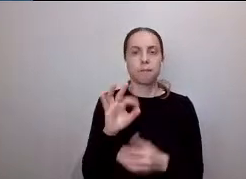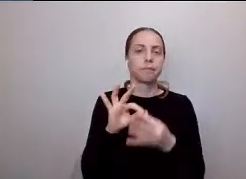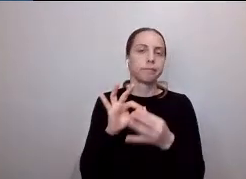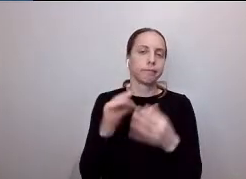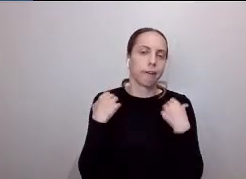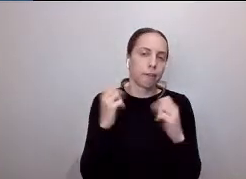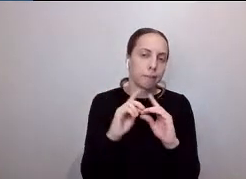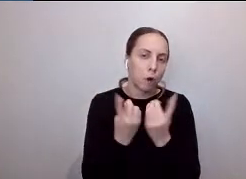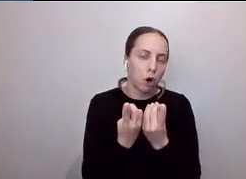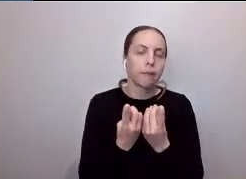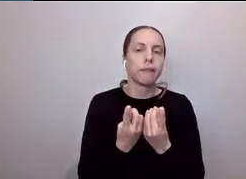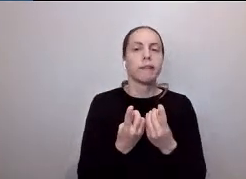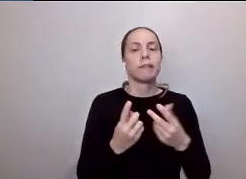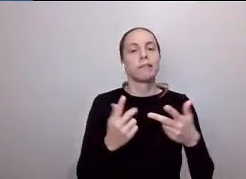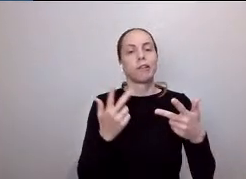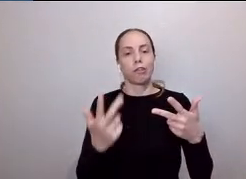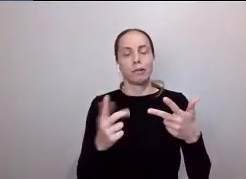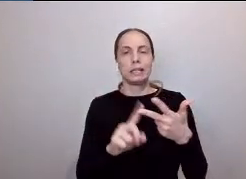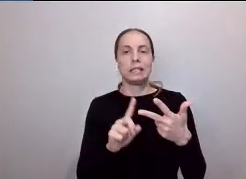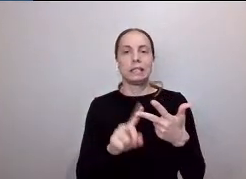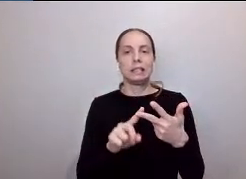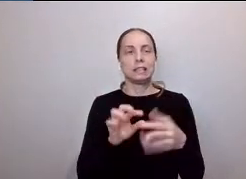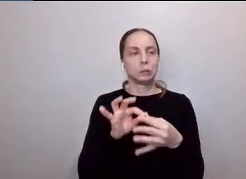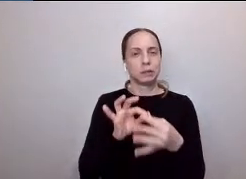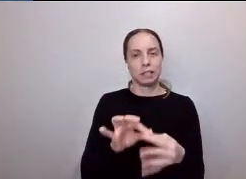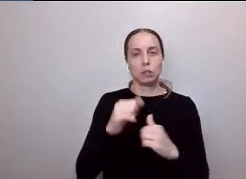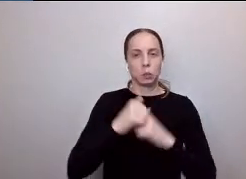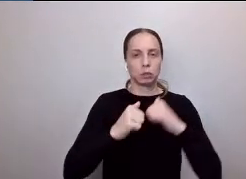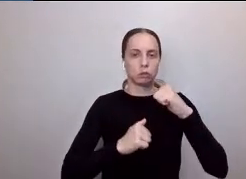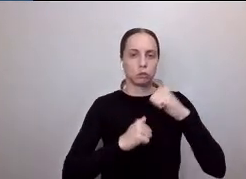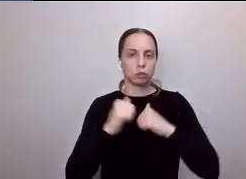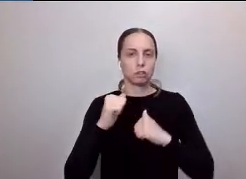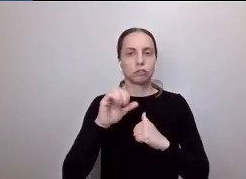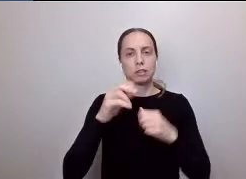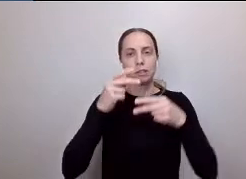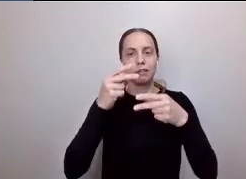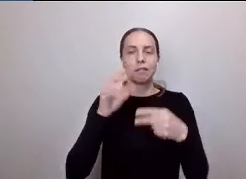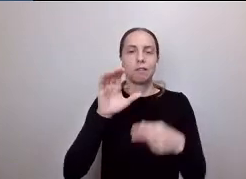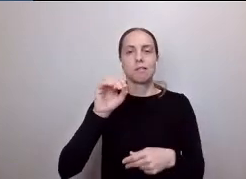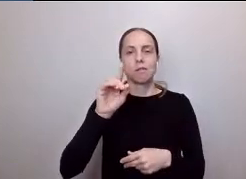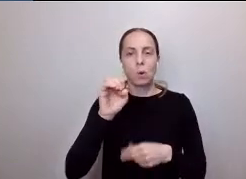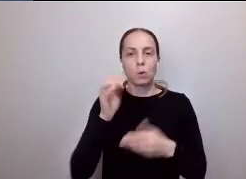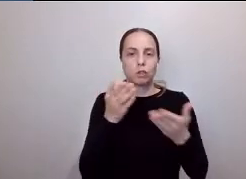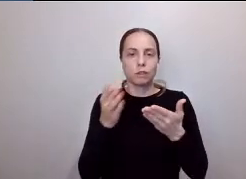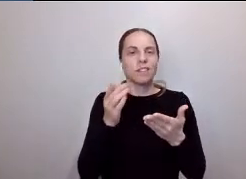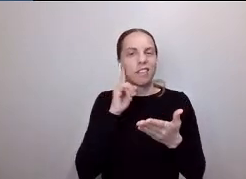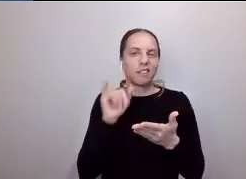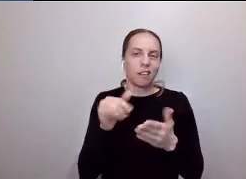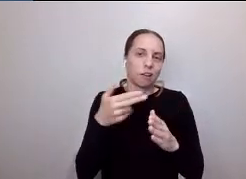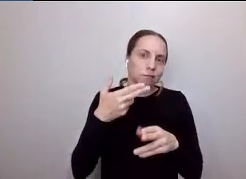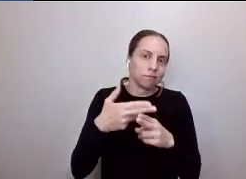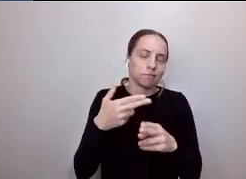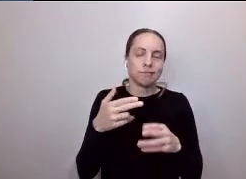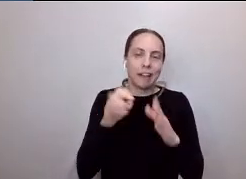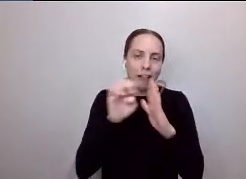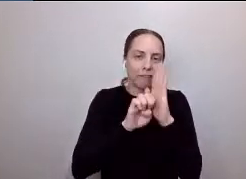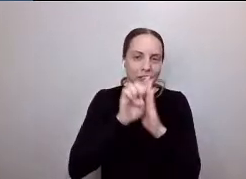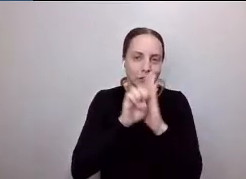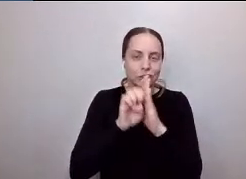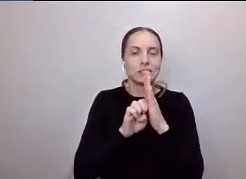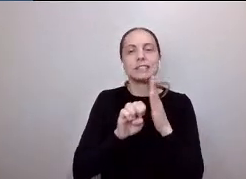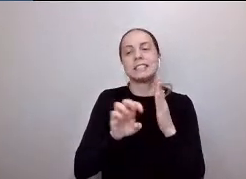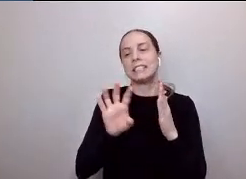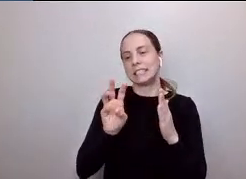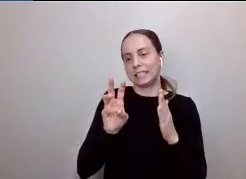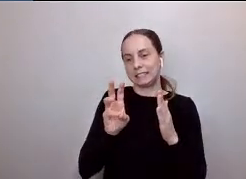code services, I think otherwise known as the elevators. And item 6 is a staff direction by Cunningham and Fletcher related to